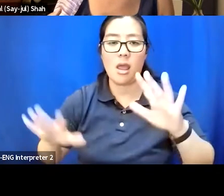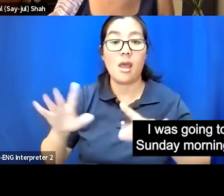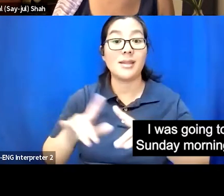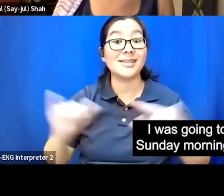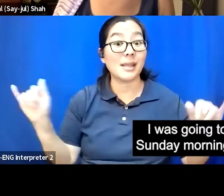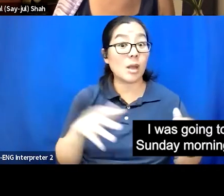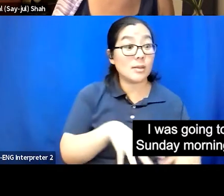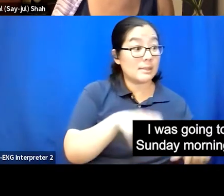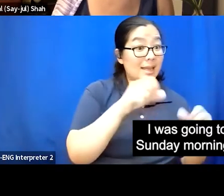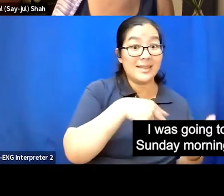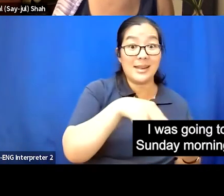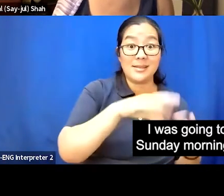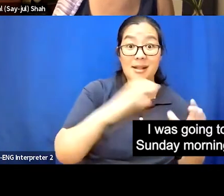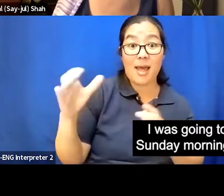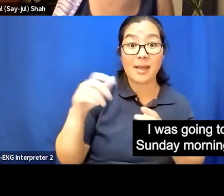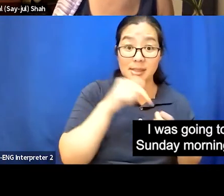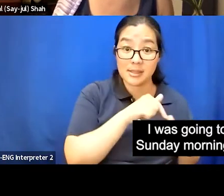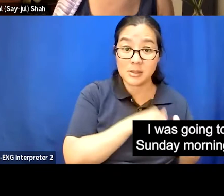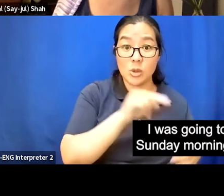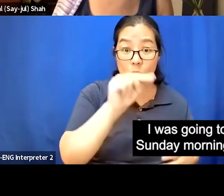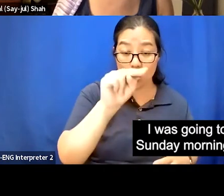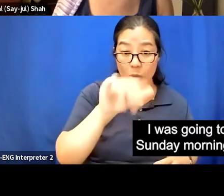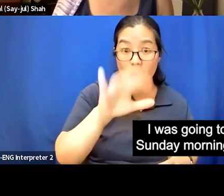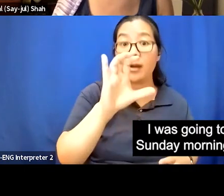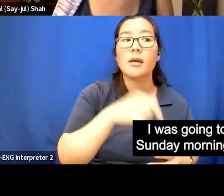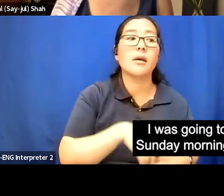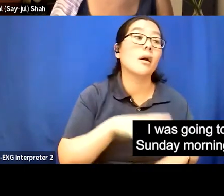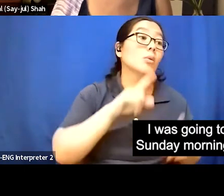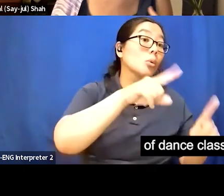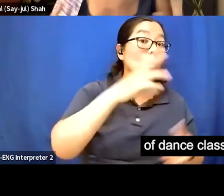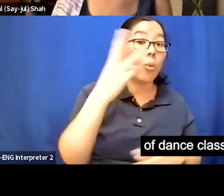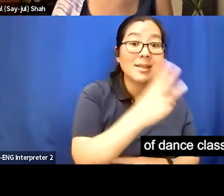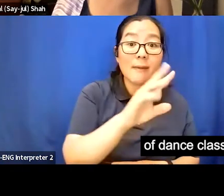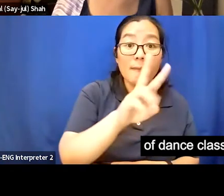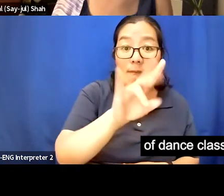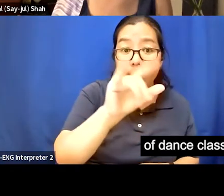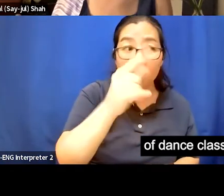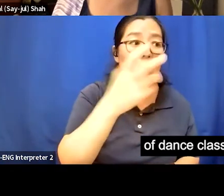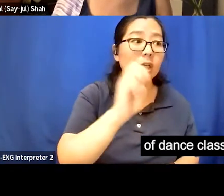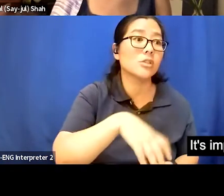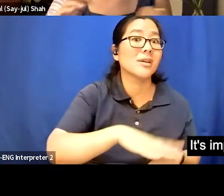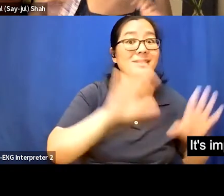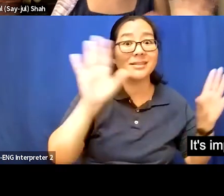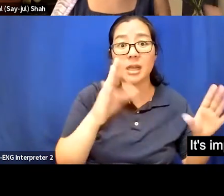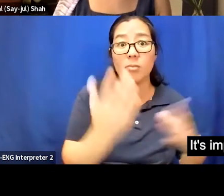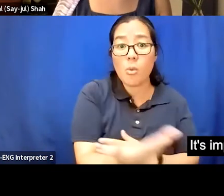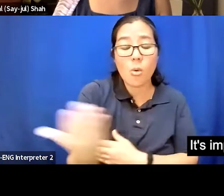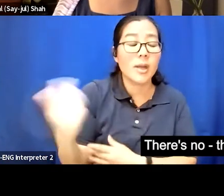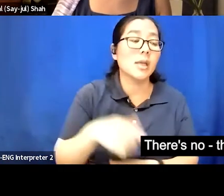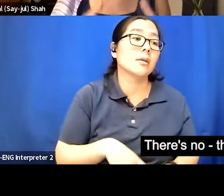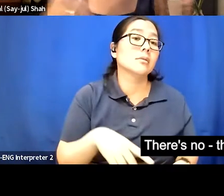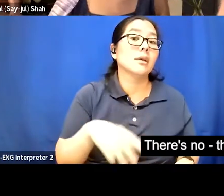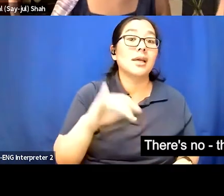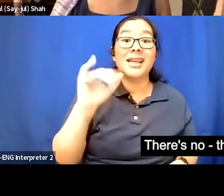was going to the West Village on Sunday mornings and taking this kind of dance class called Five Rhythms. It's